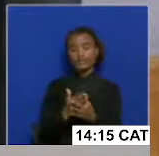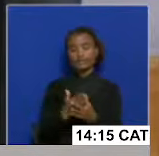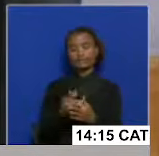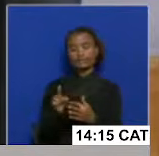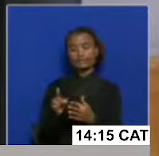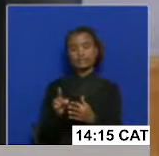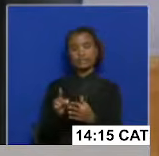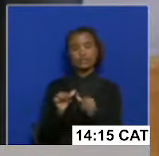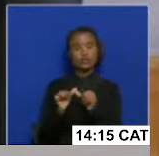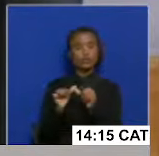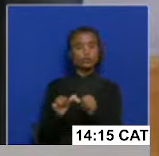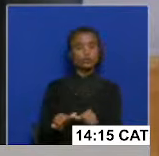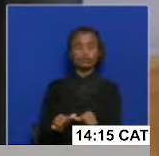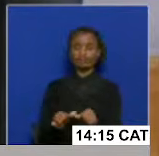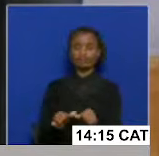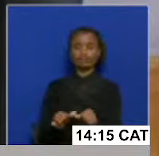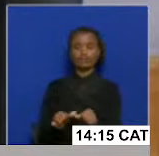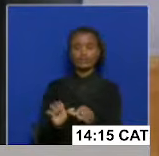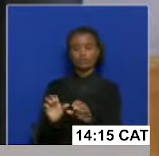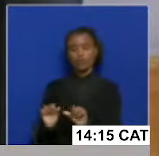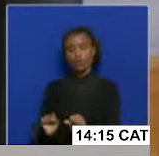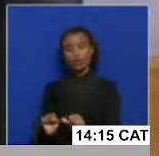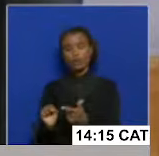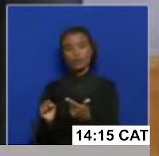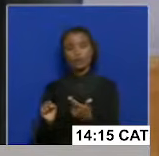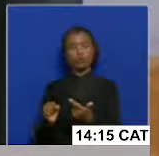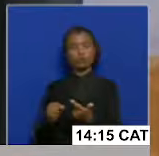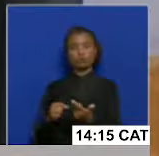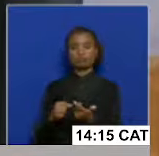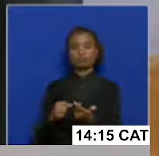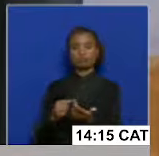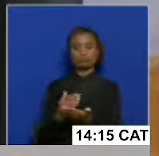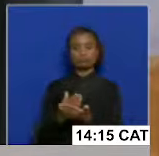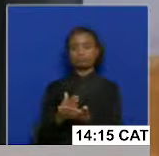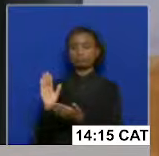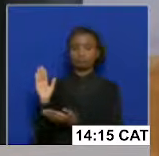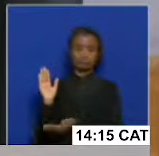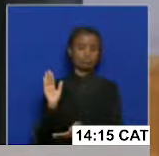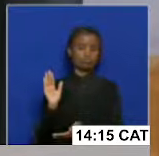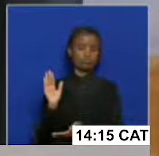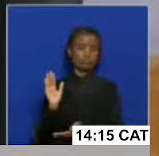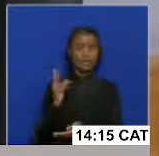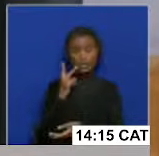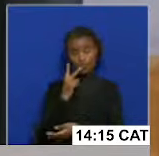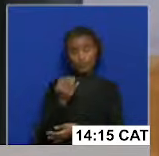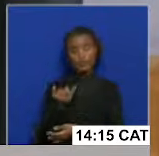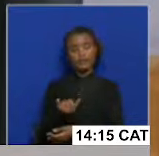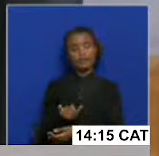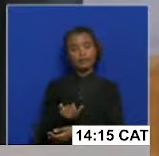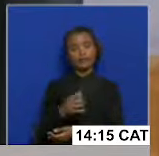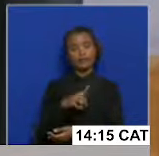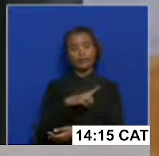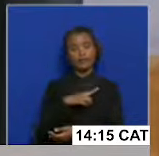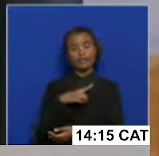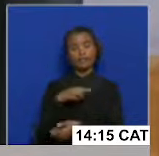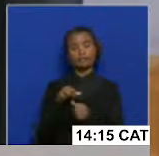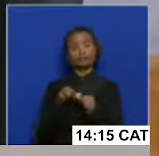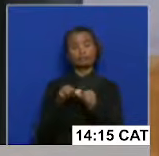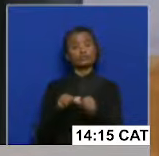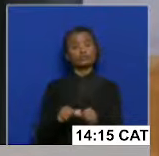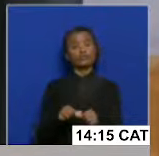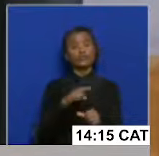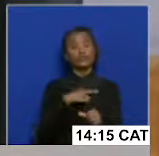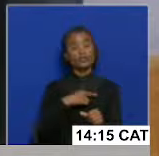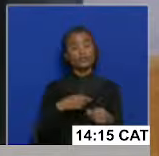like. And it is consistent with why you got the business card